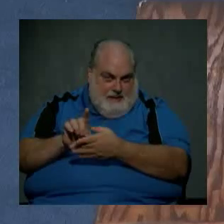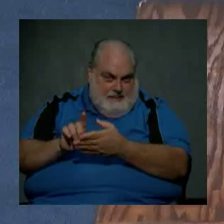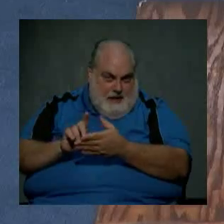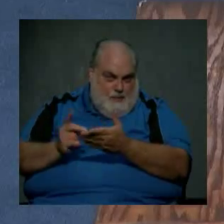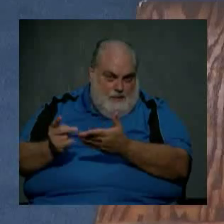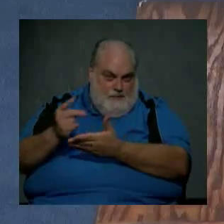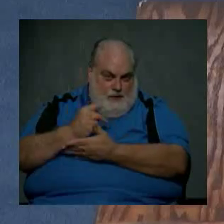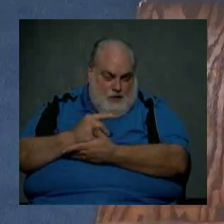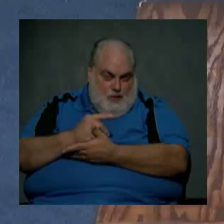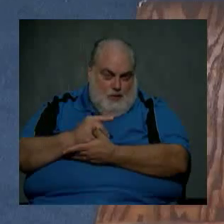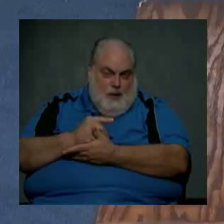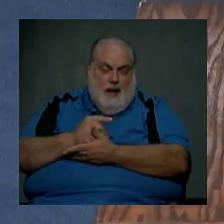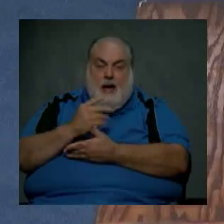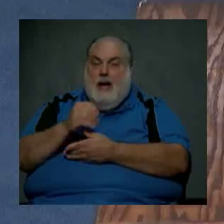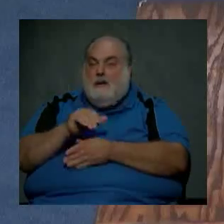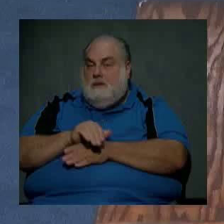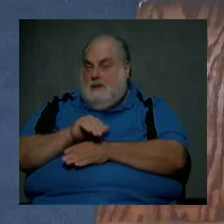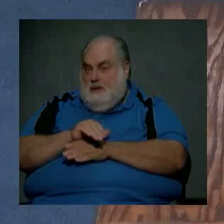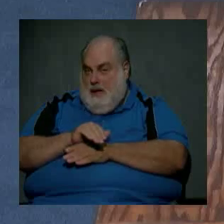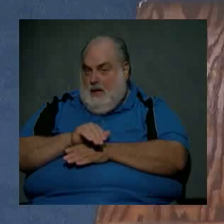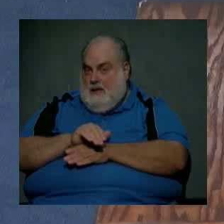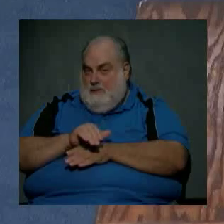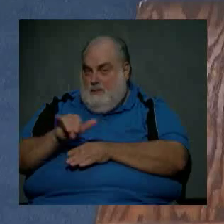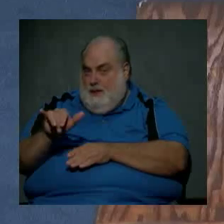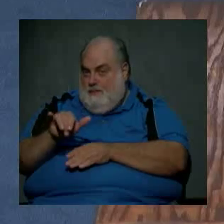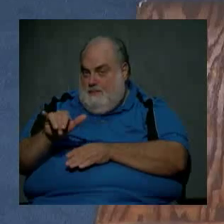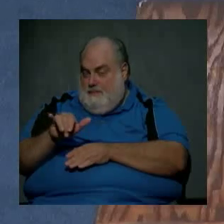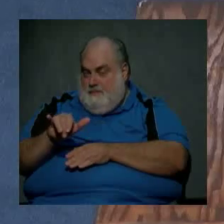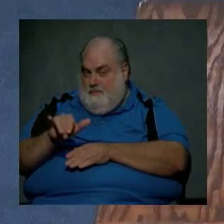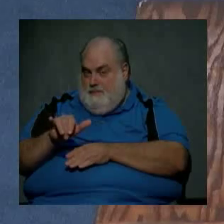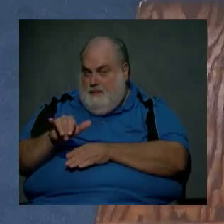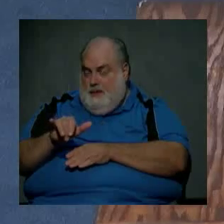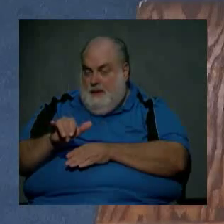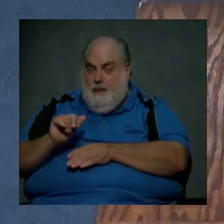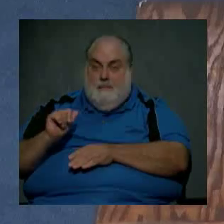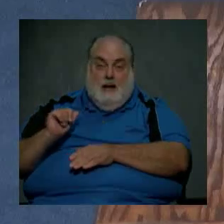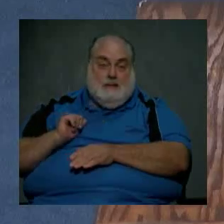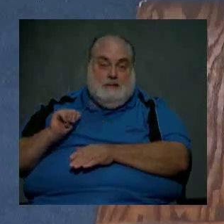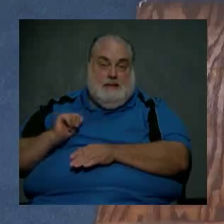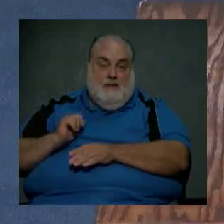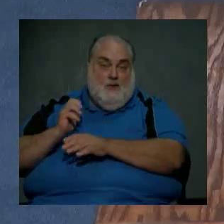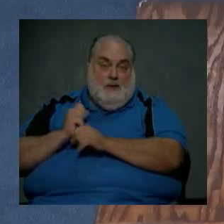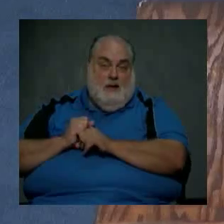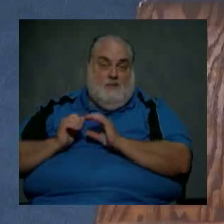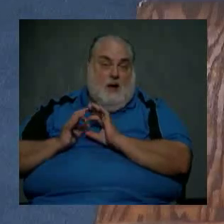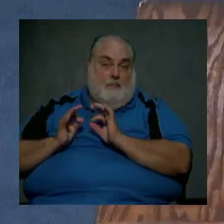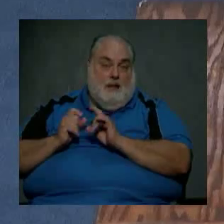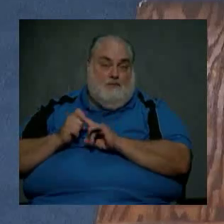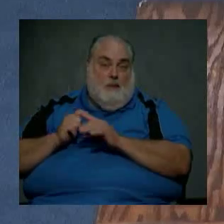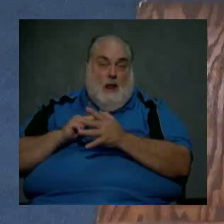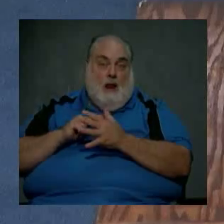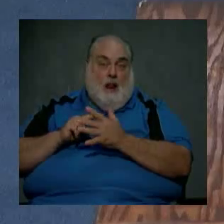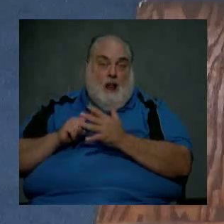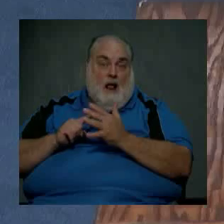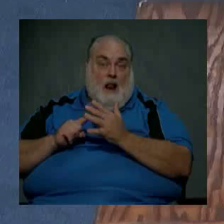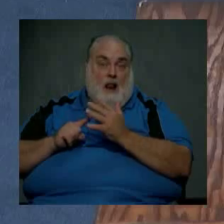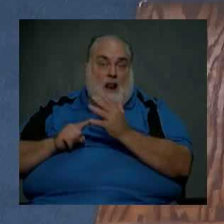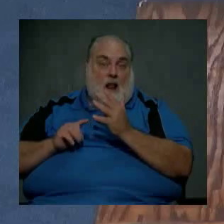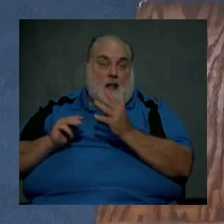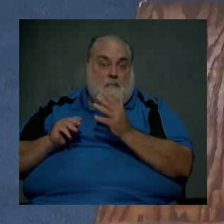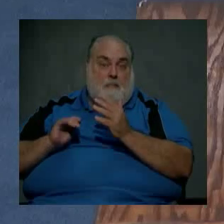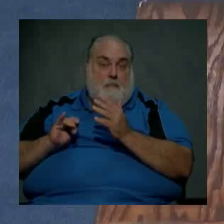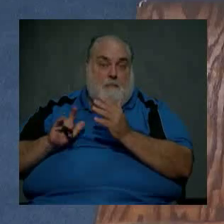Committee and the meeting tonight here at the Planning Commission. I have not received any comments myself as